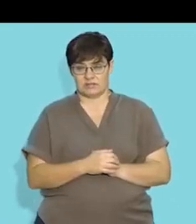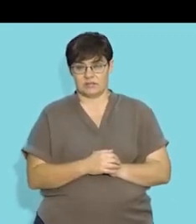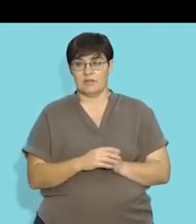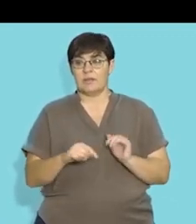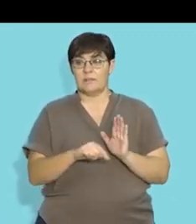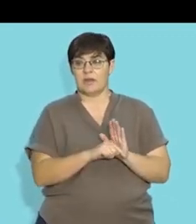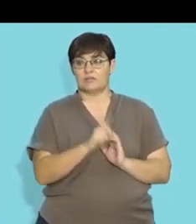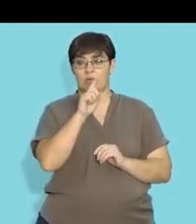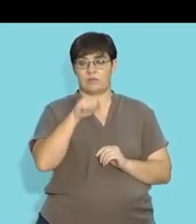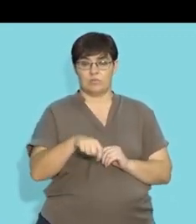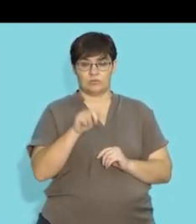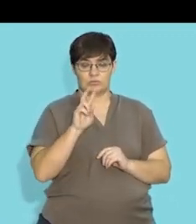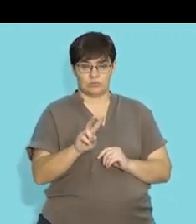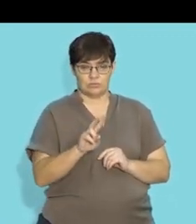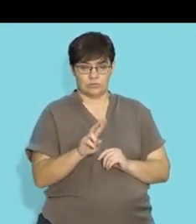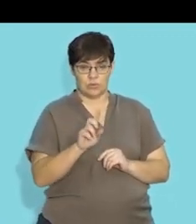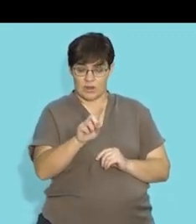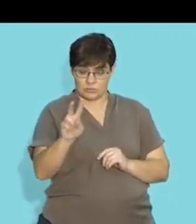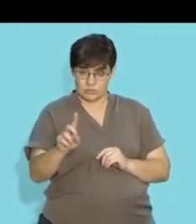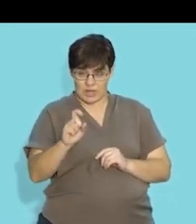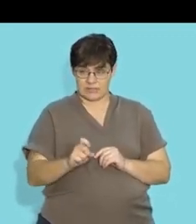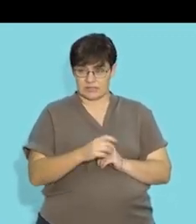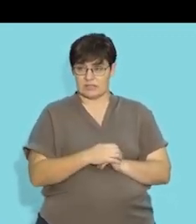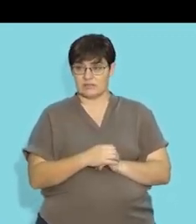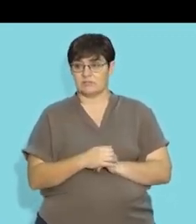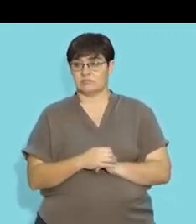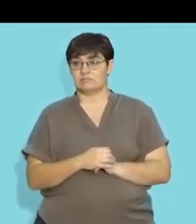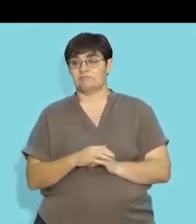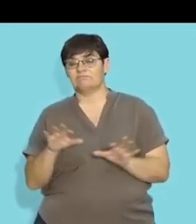11.71 minus 1.2x.